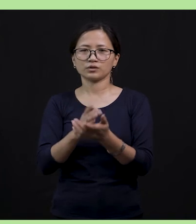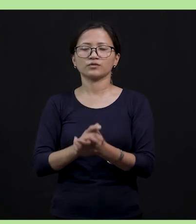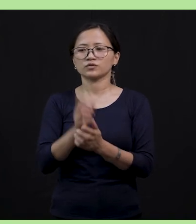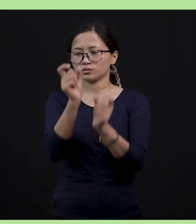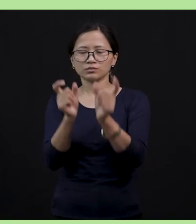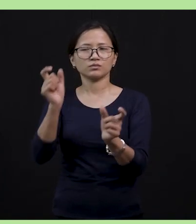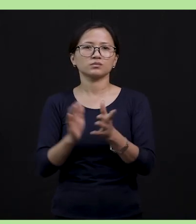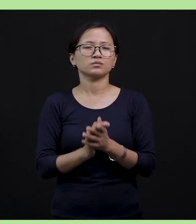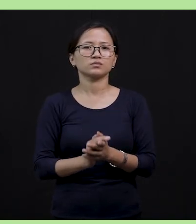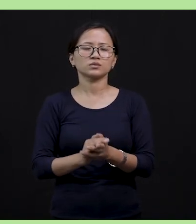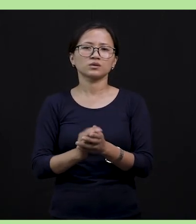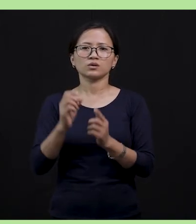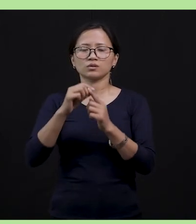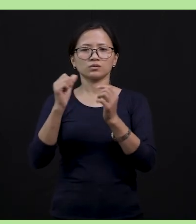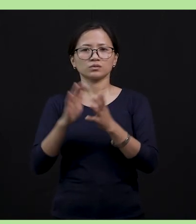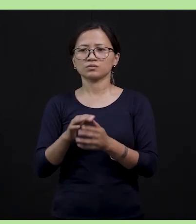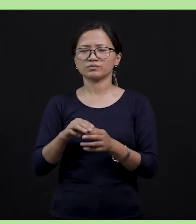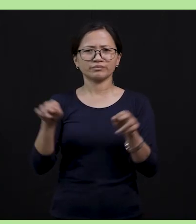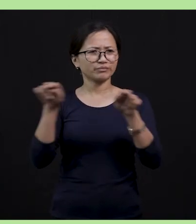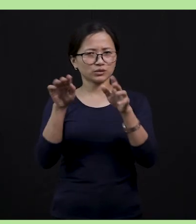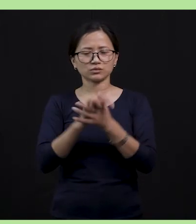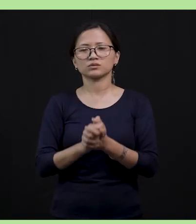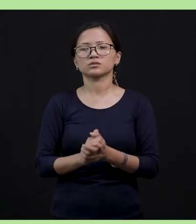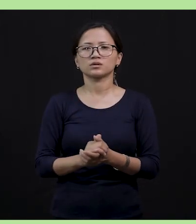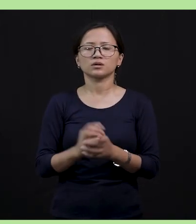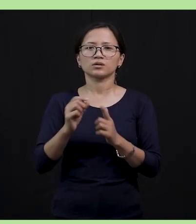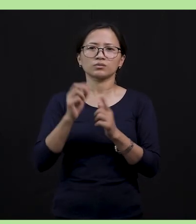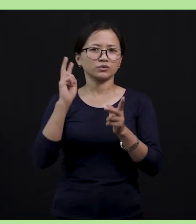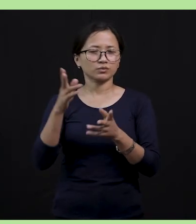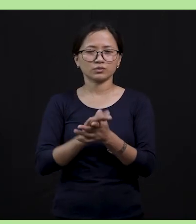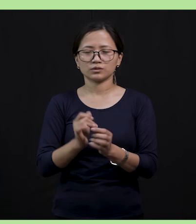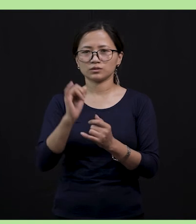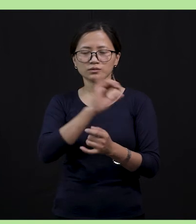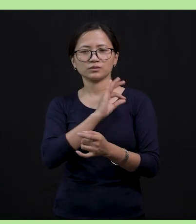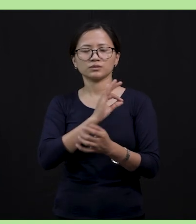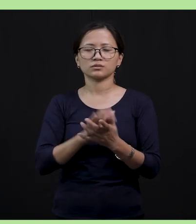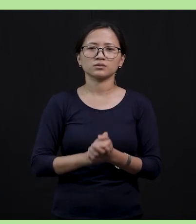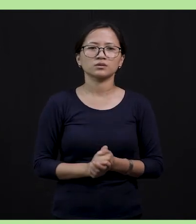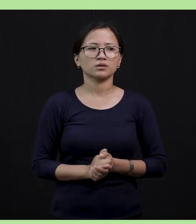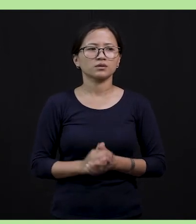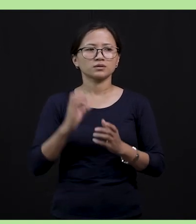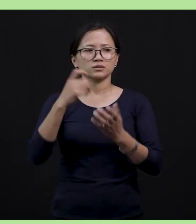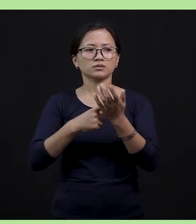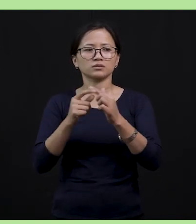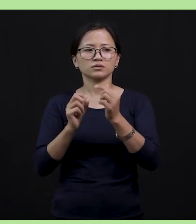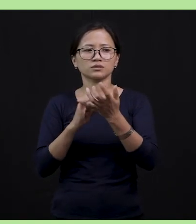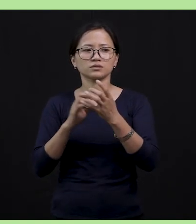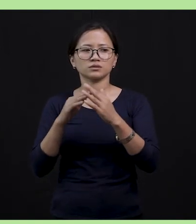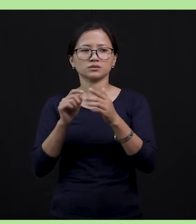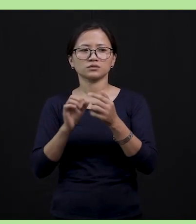people, oppose any measures that goes against the popular interest. Then they can also criticize the